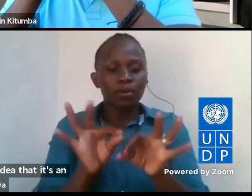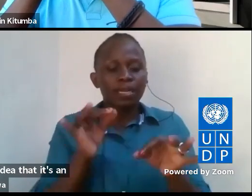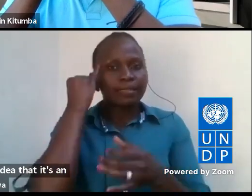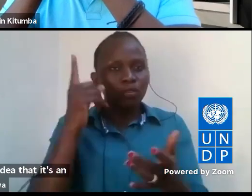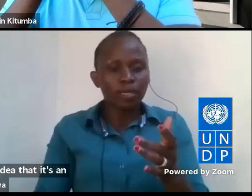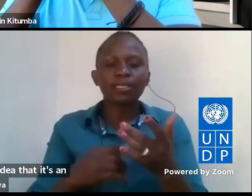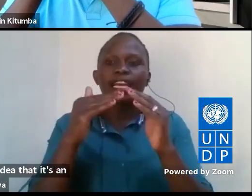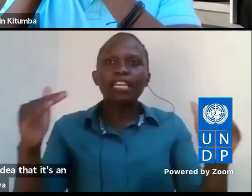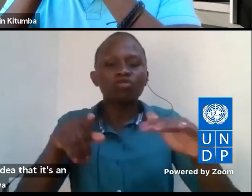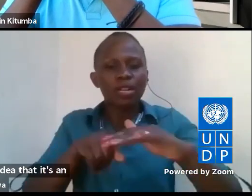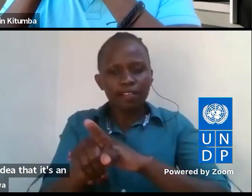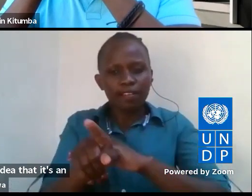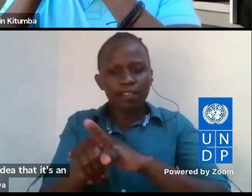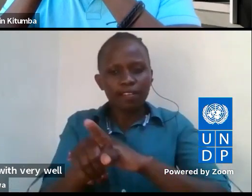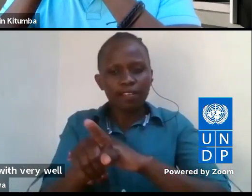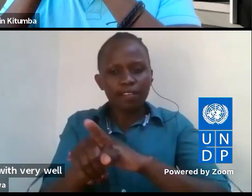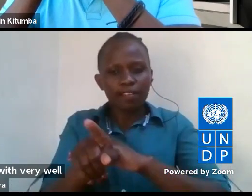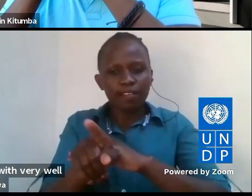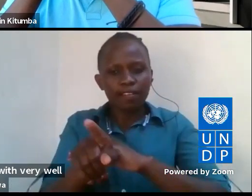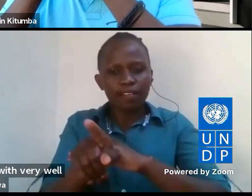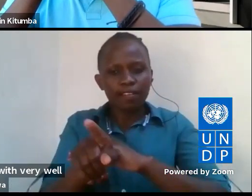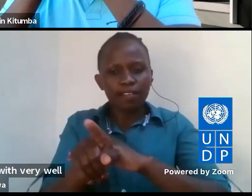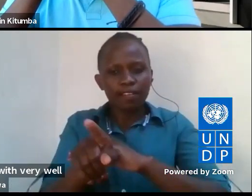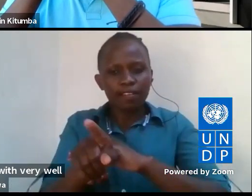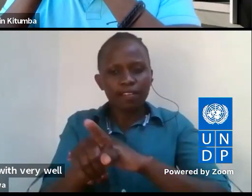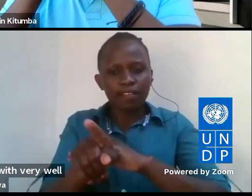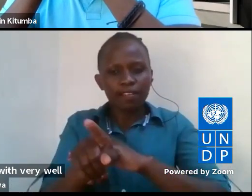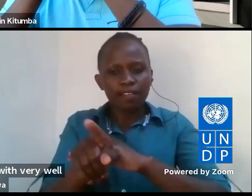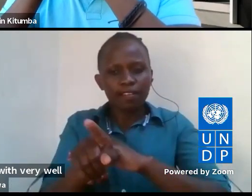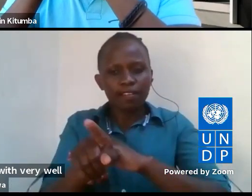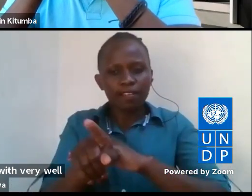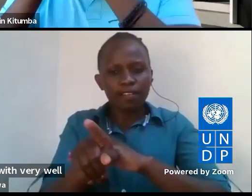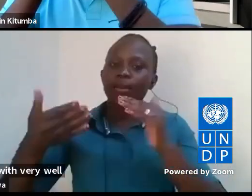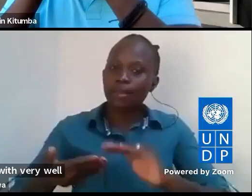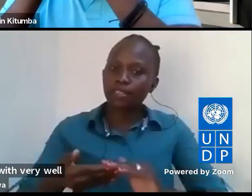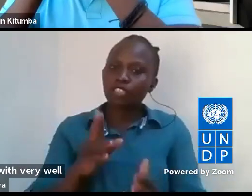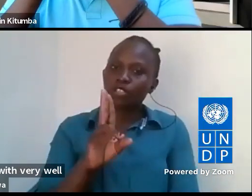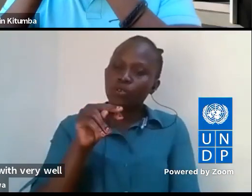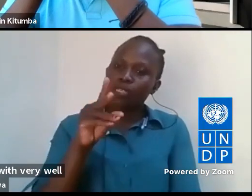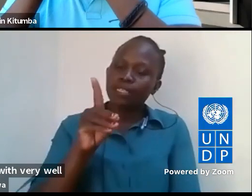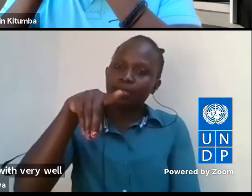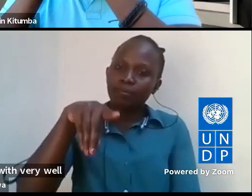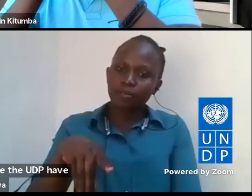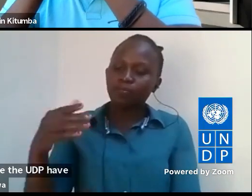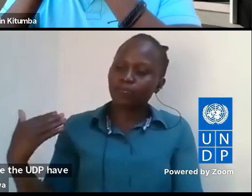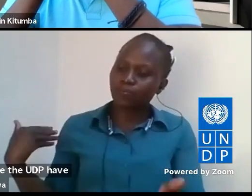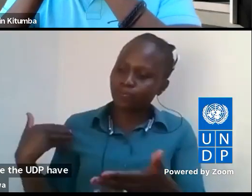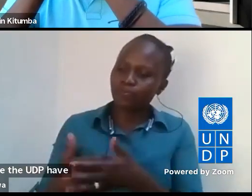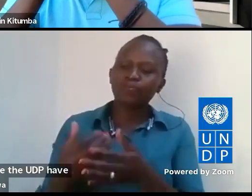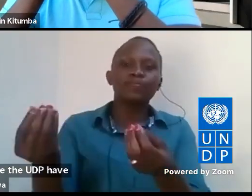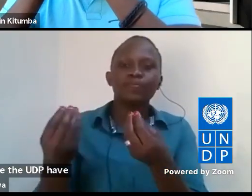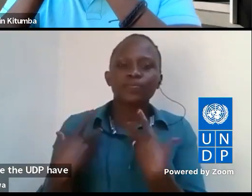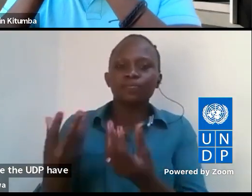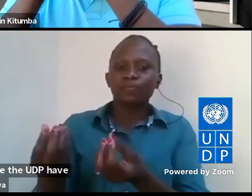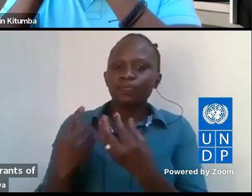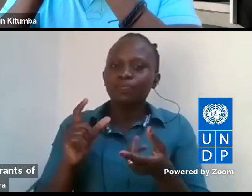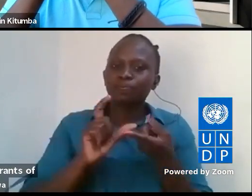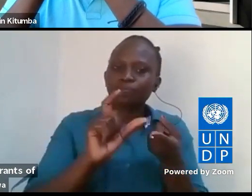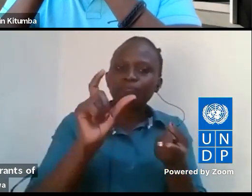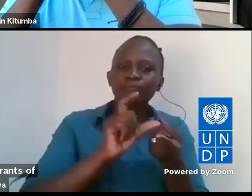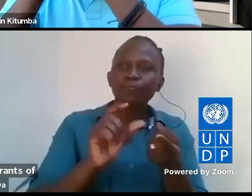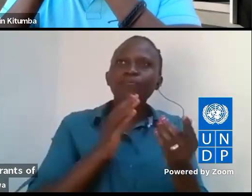this very well knowing that our partners, for instance, the UNDP, have been very generously giving grants of between 10,000